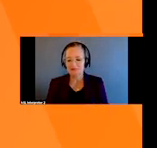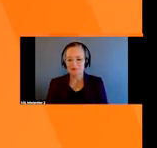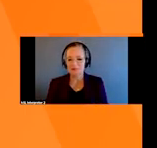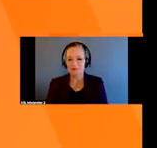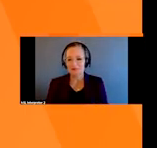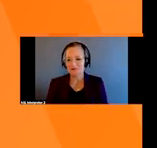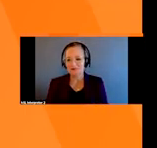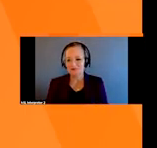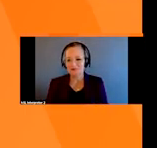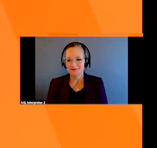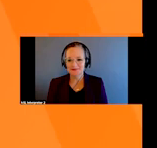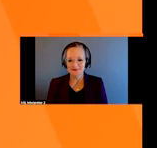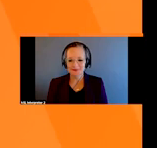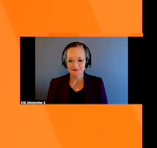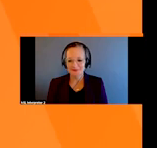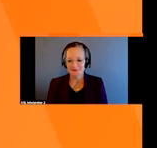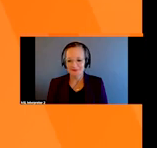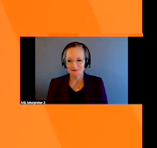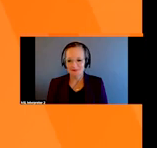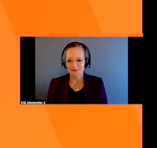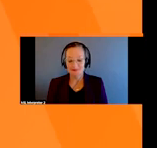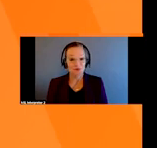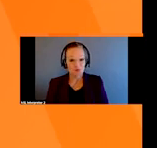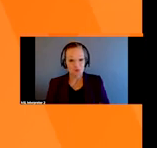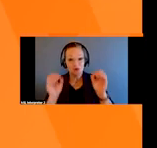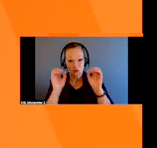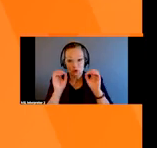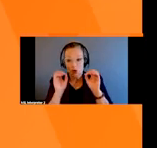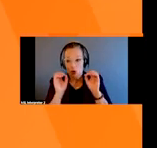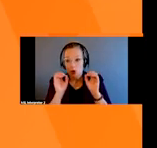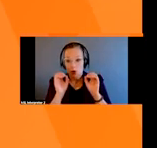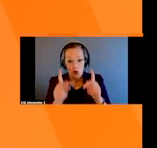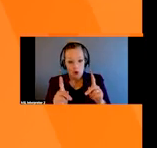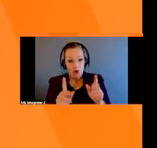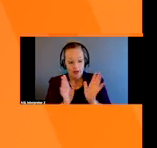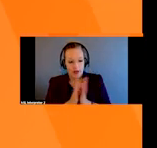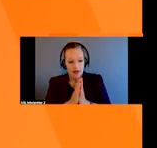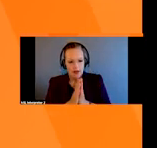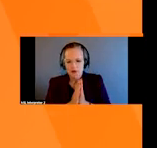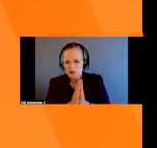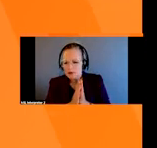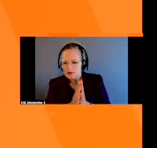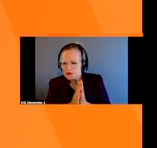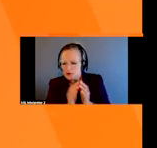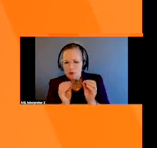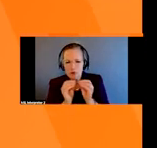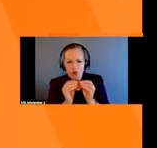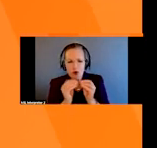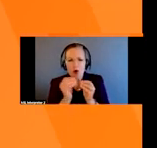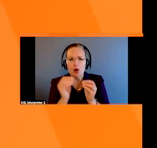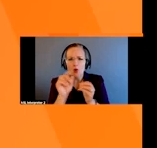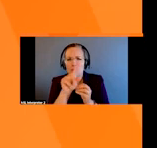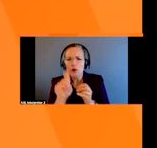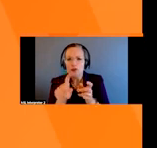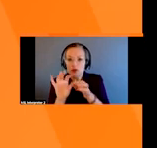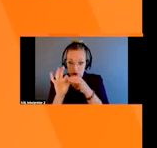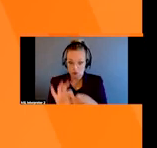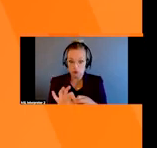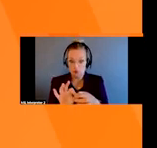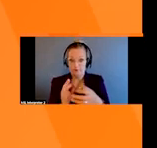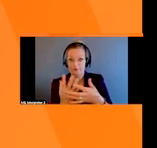Great. We are back into this. So were there any other questions about the filters?